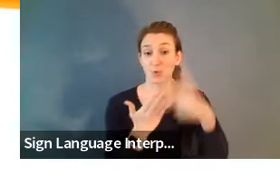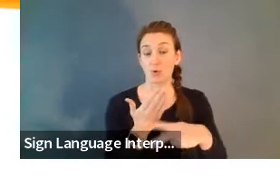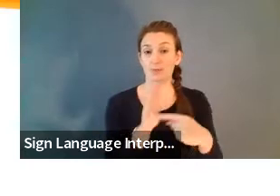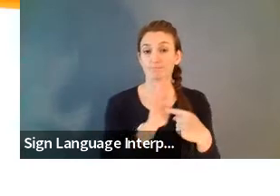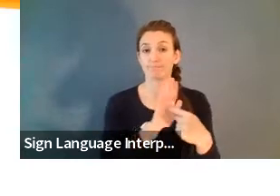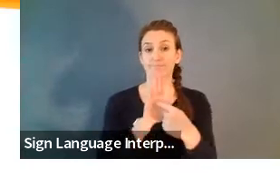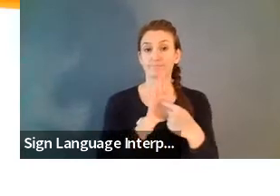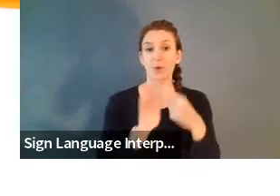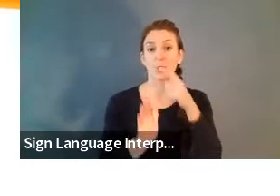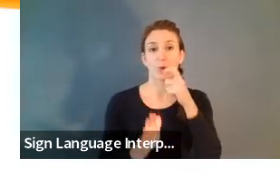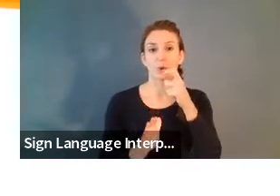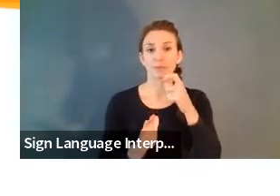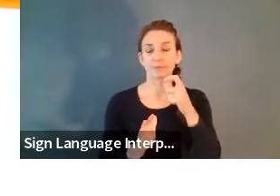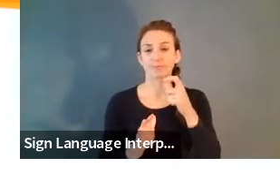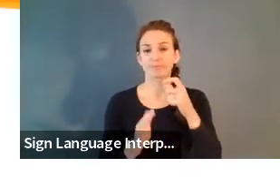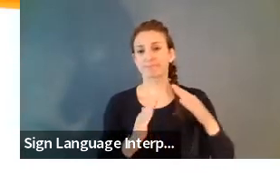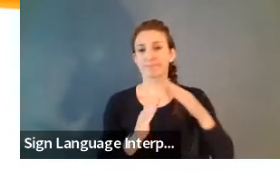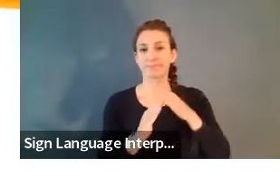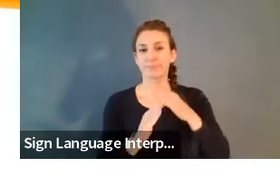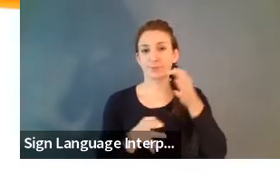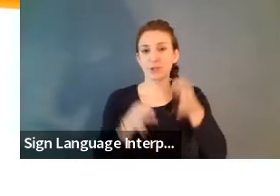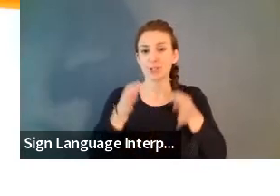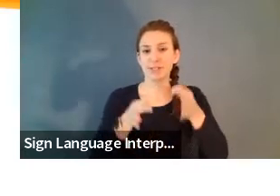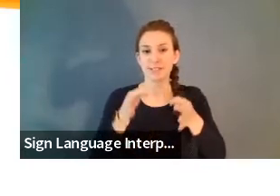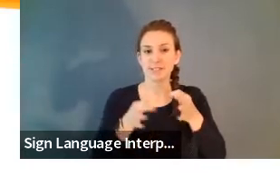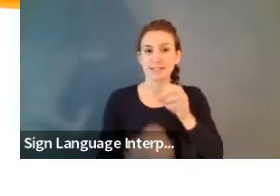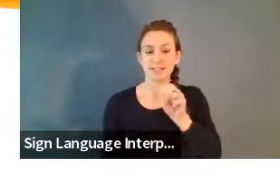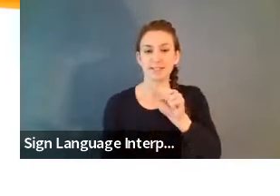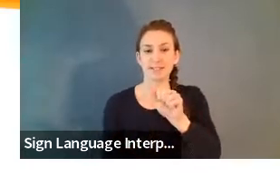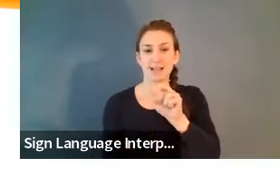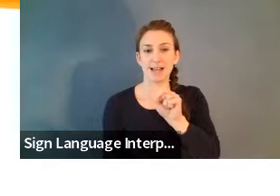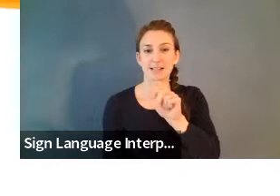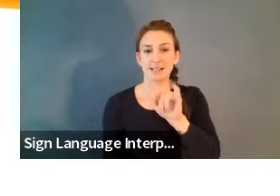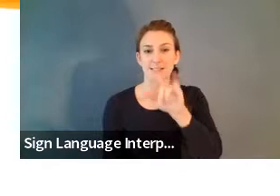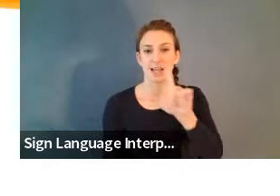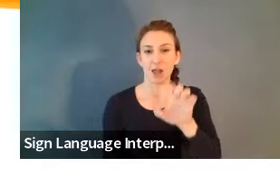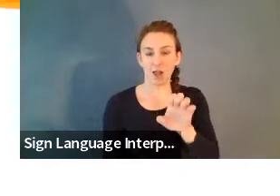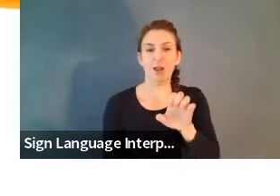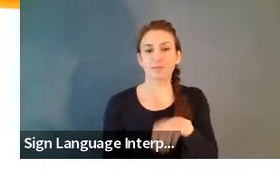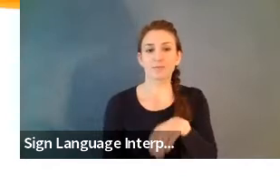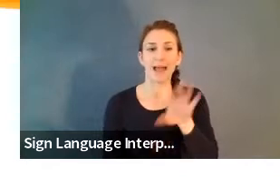Court, Chief Justice Cantil, the Ninth Circuit Judge Consuelo